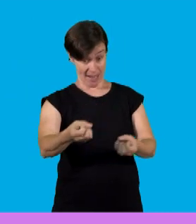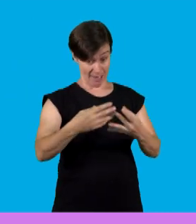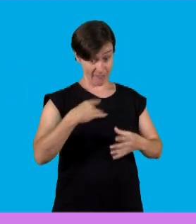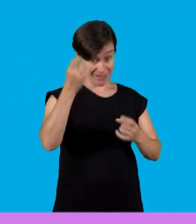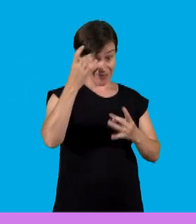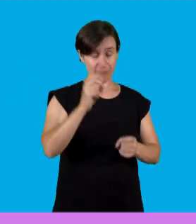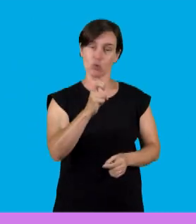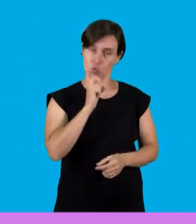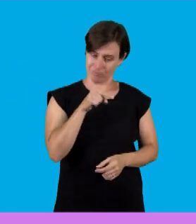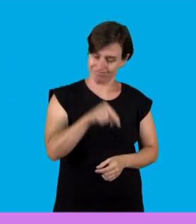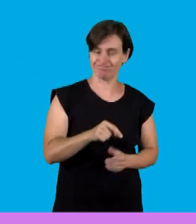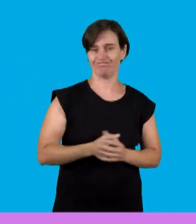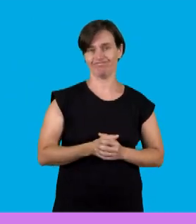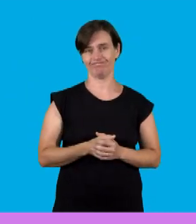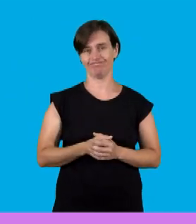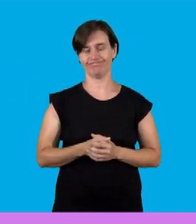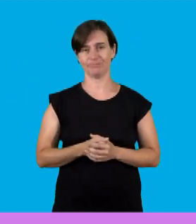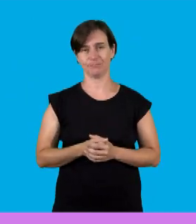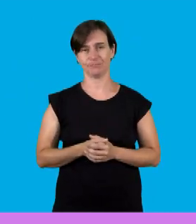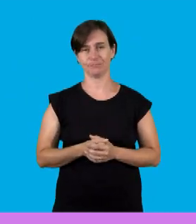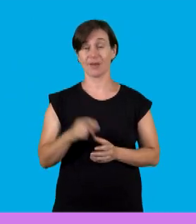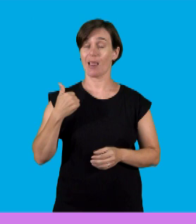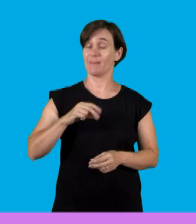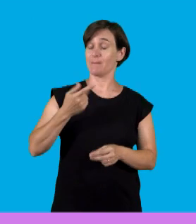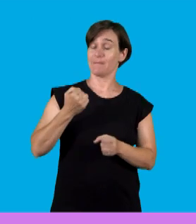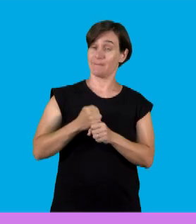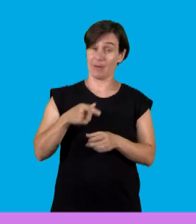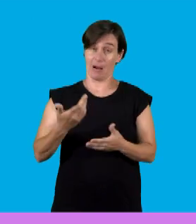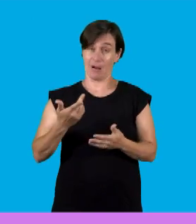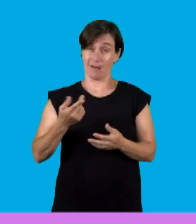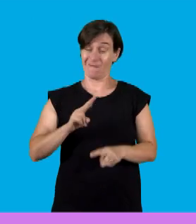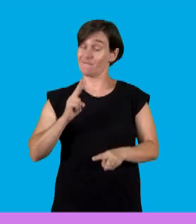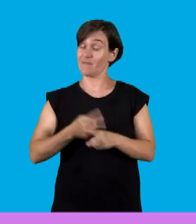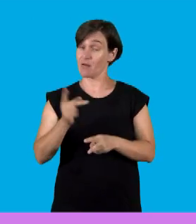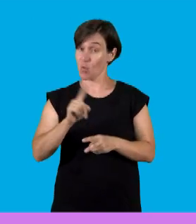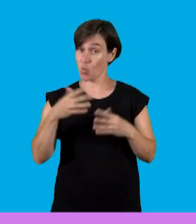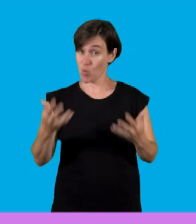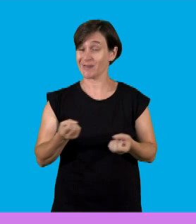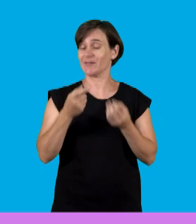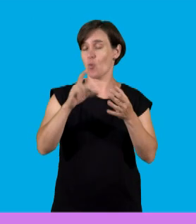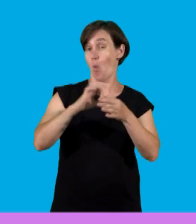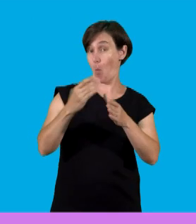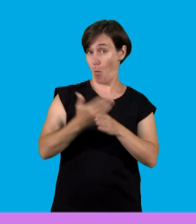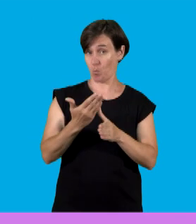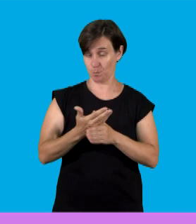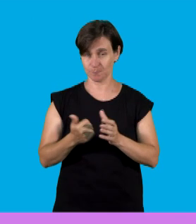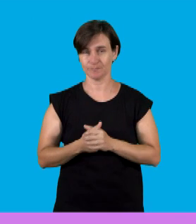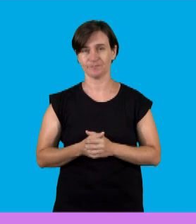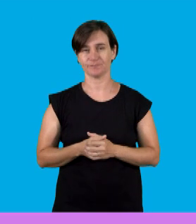what is given to you. Guys, let's quickly finalize our lesson by giving you some homework for the upcoming week.